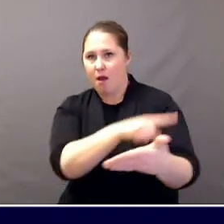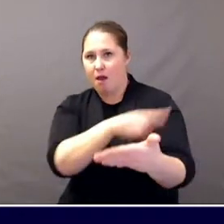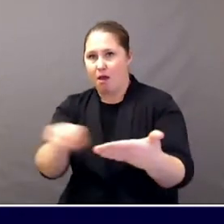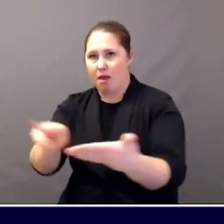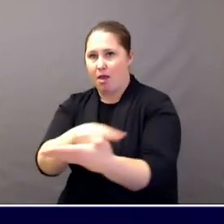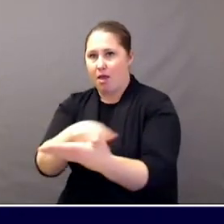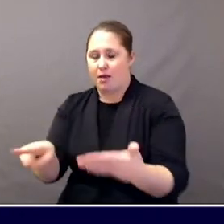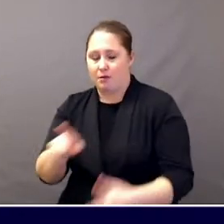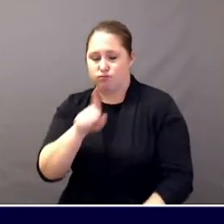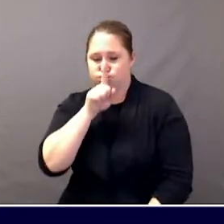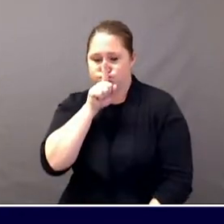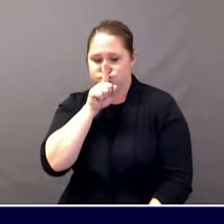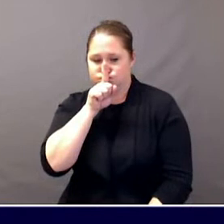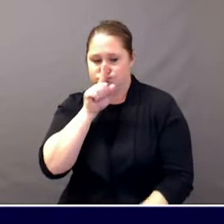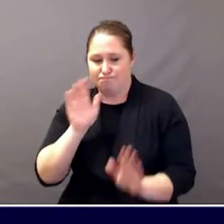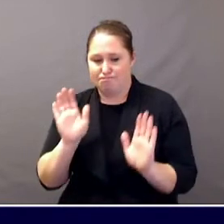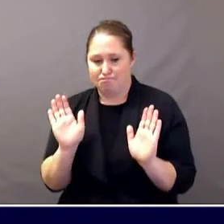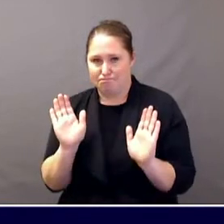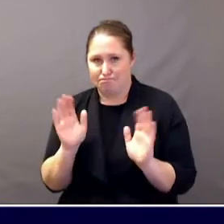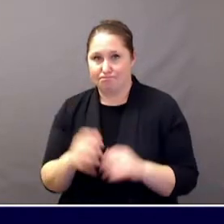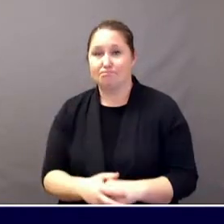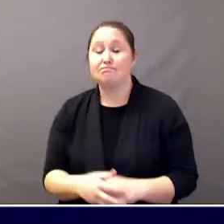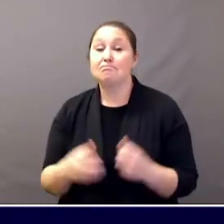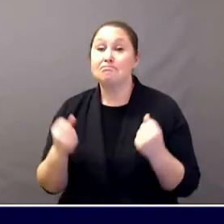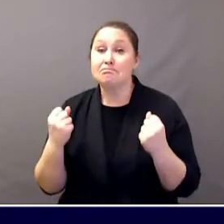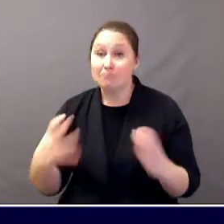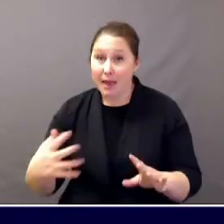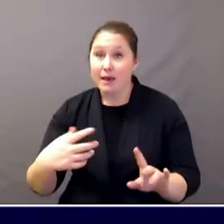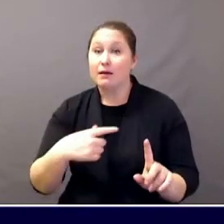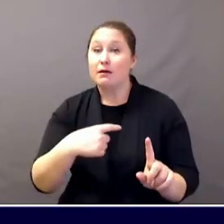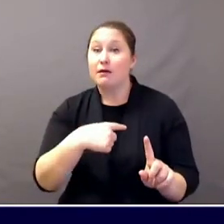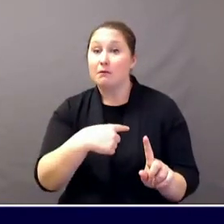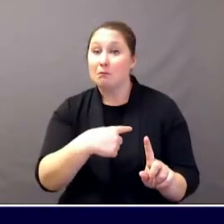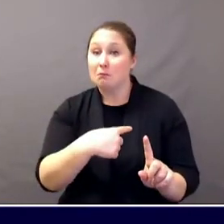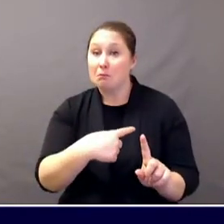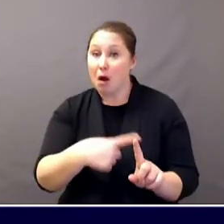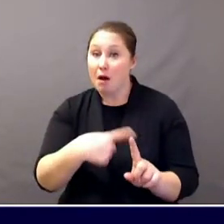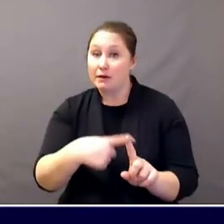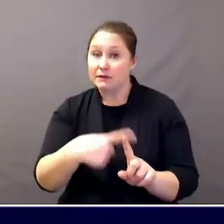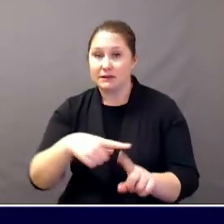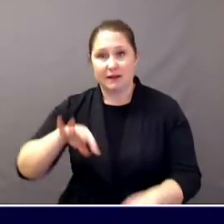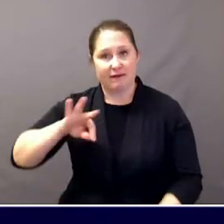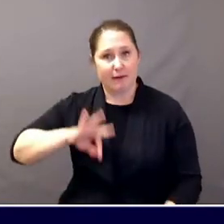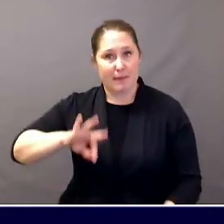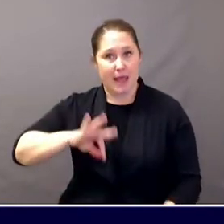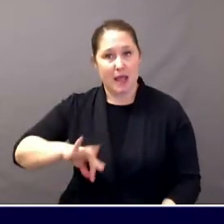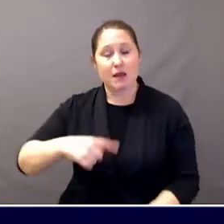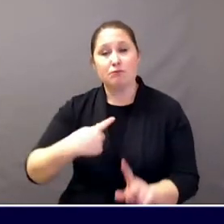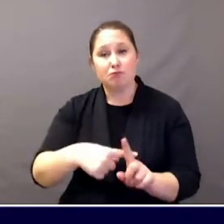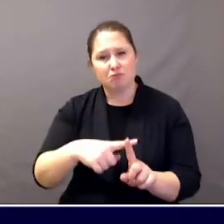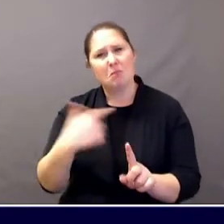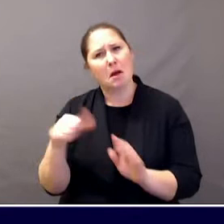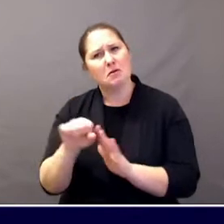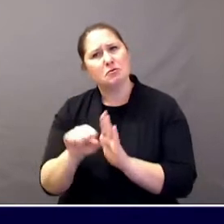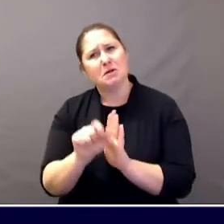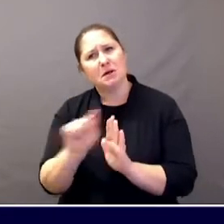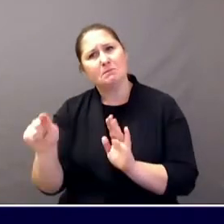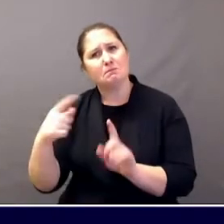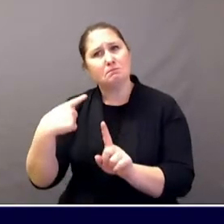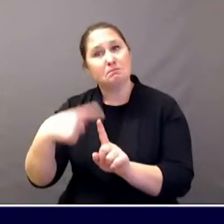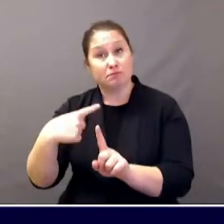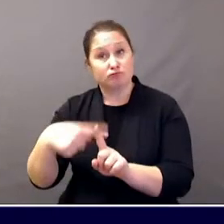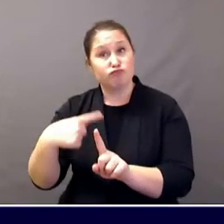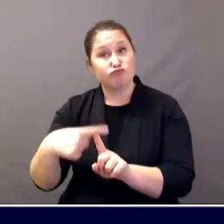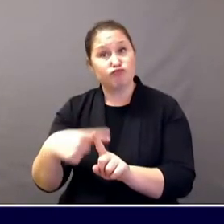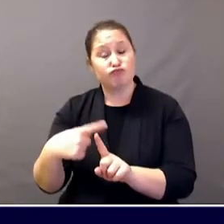say. They gave a lot of positive recommendations about our state and a couple other states, but they weren't being